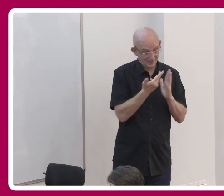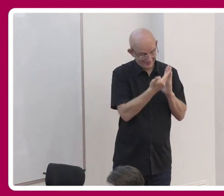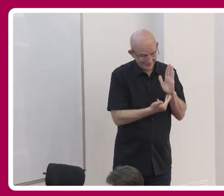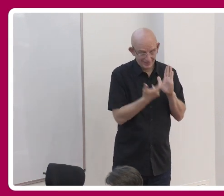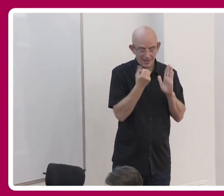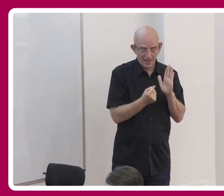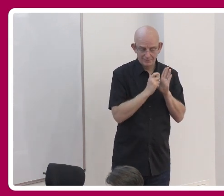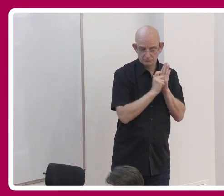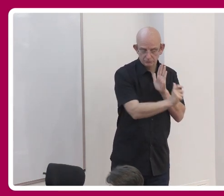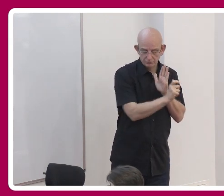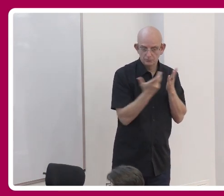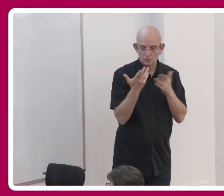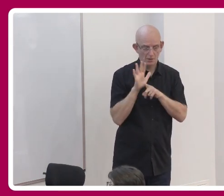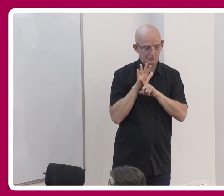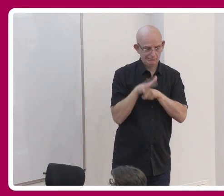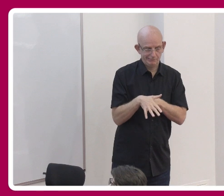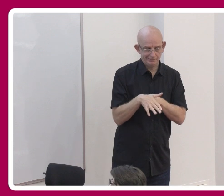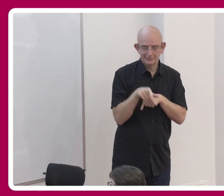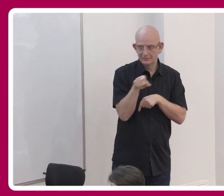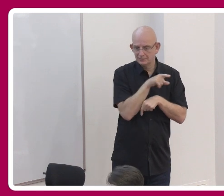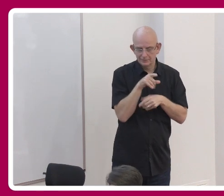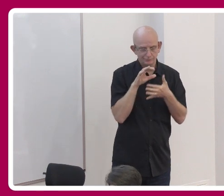comprehensive. This year, we put in